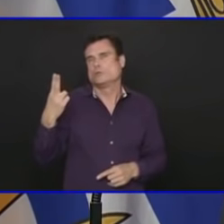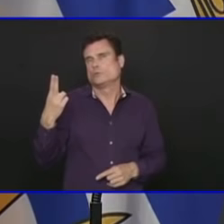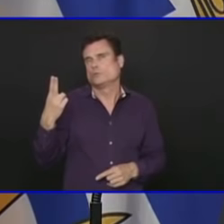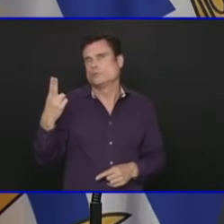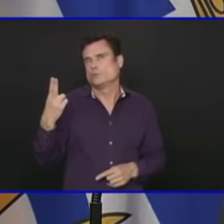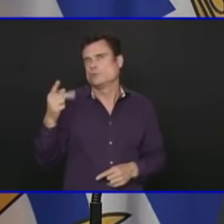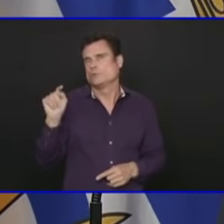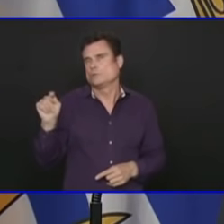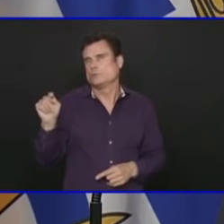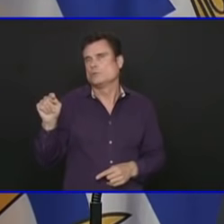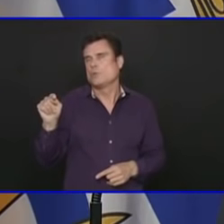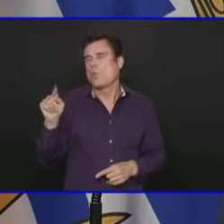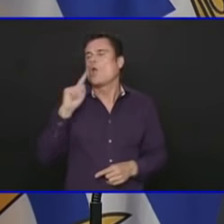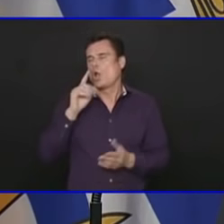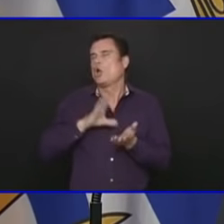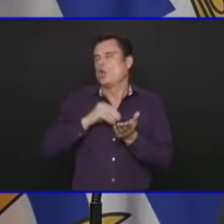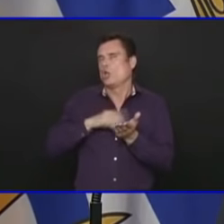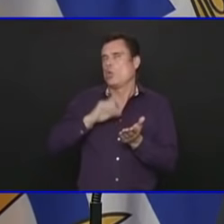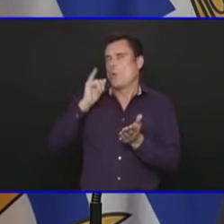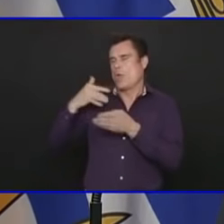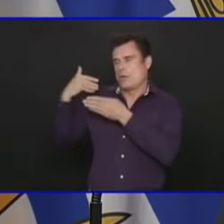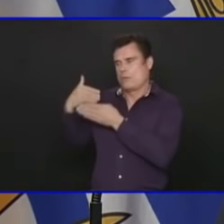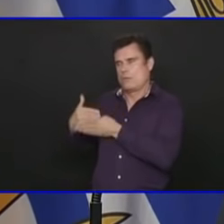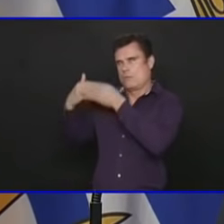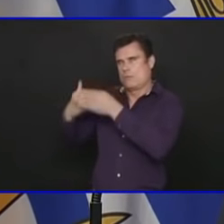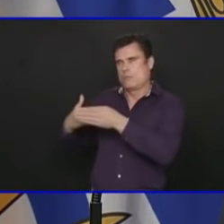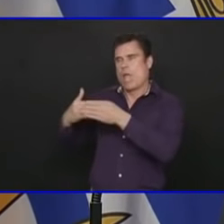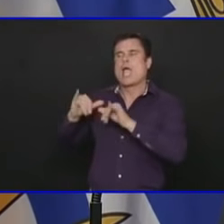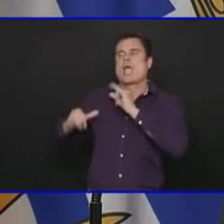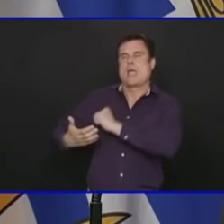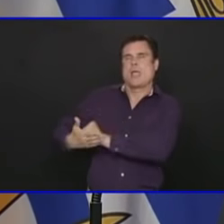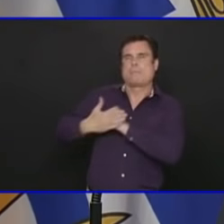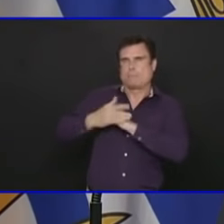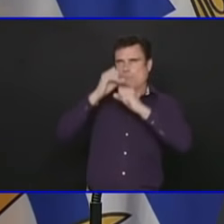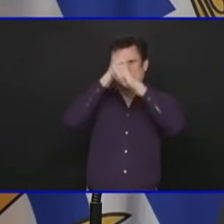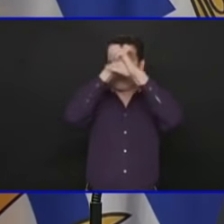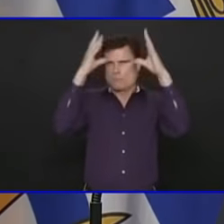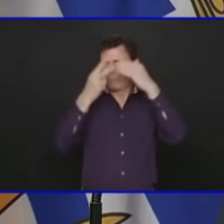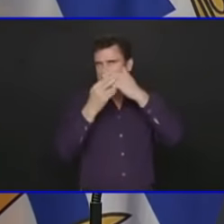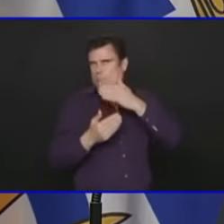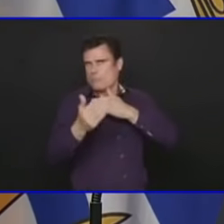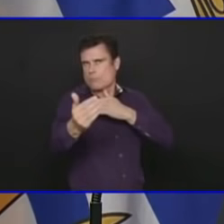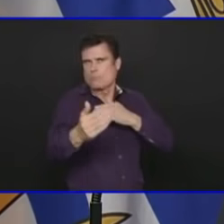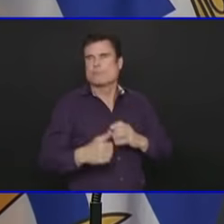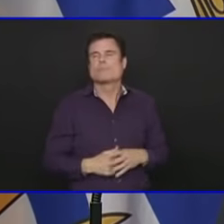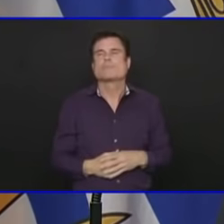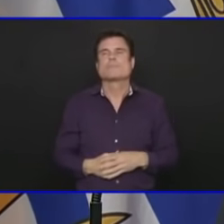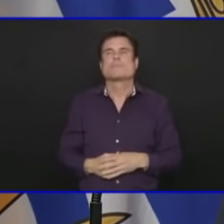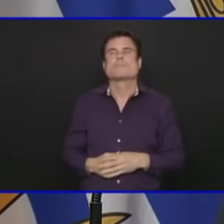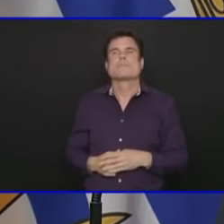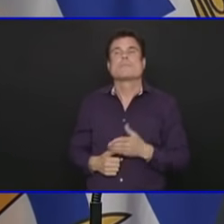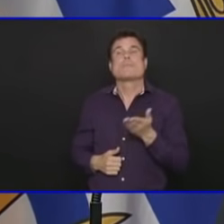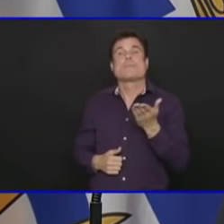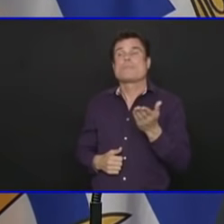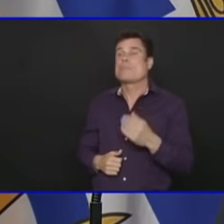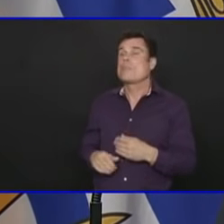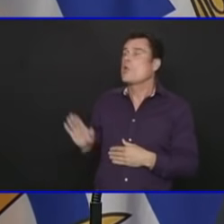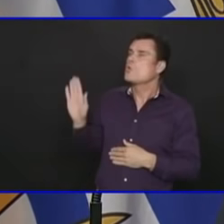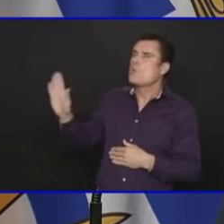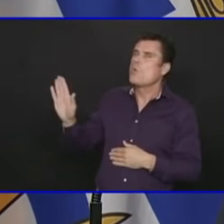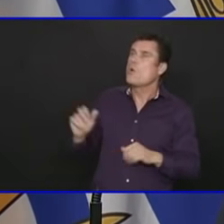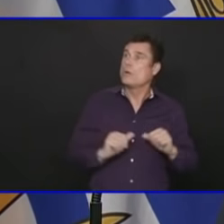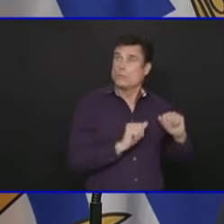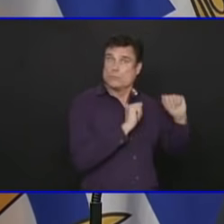Oh, thanks, Doctor. Slide 3, the epidemic curve by way of bar graph. It shows the